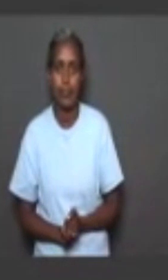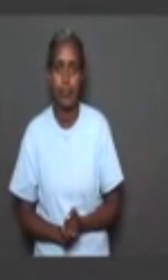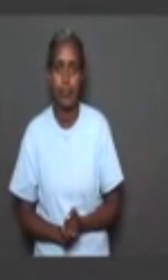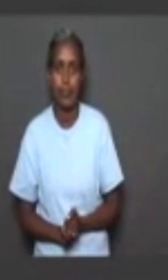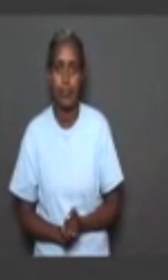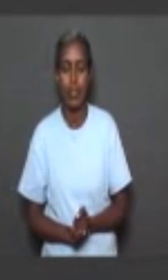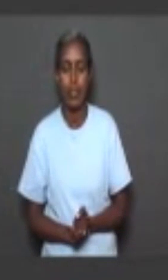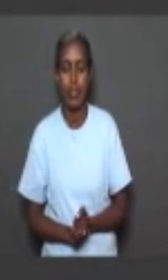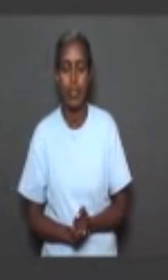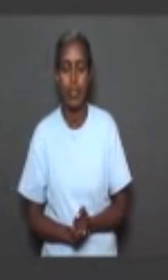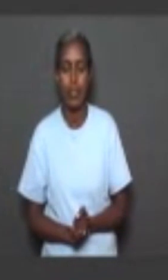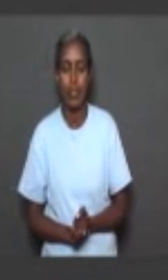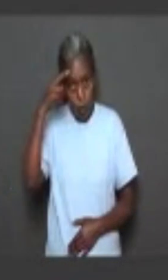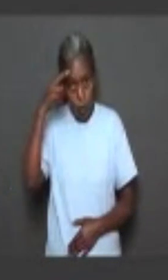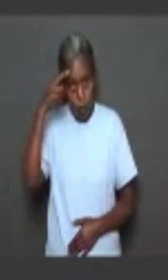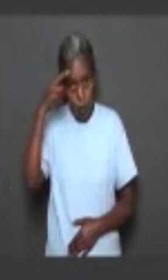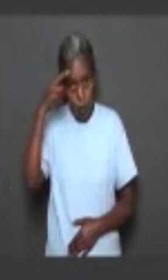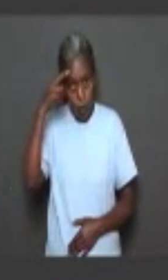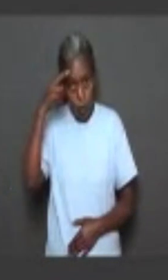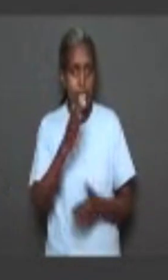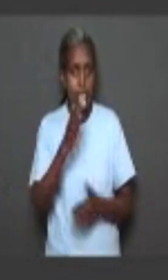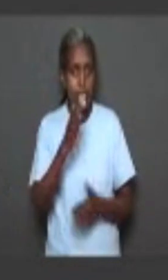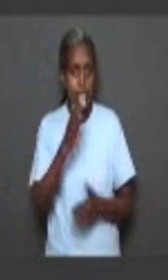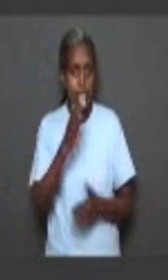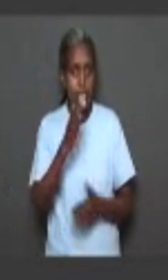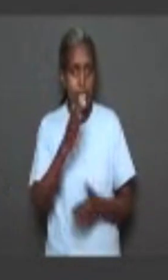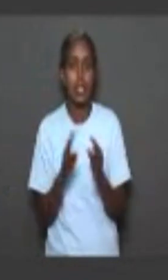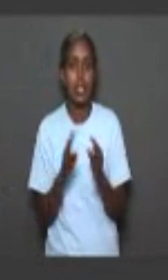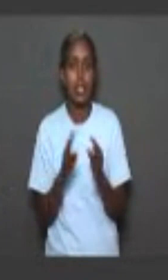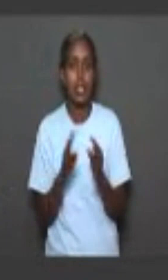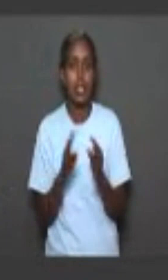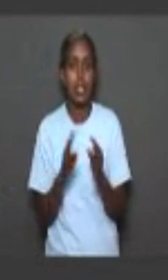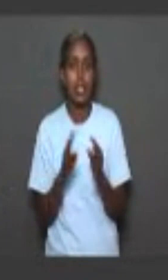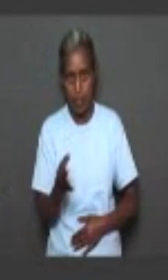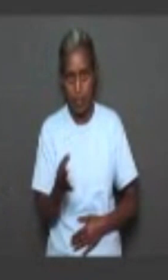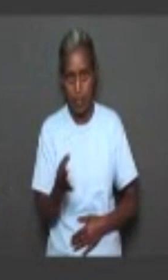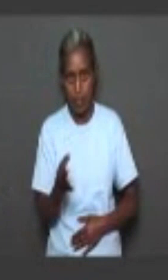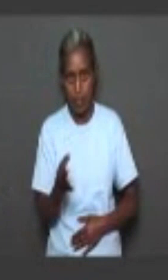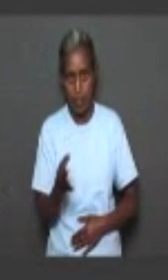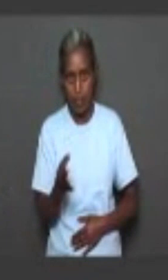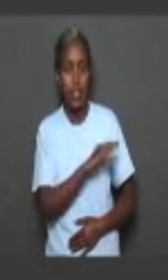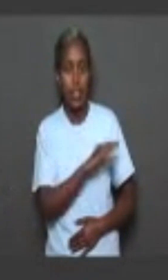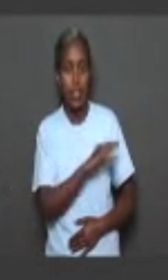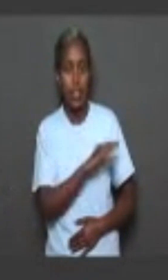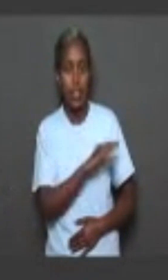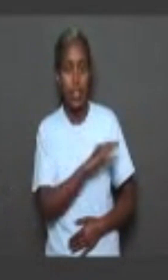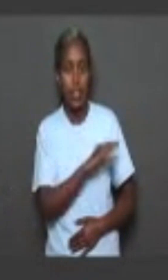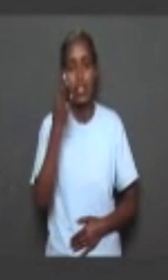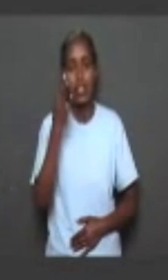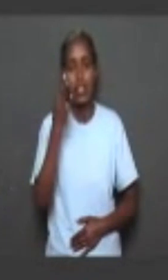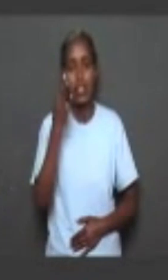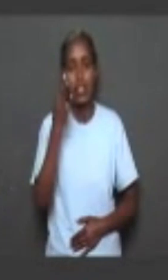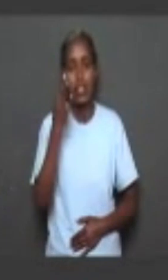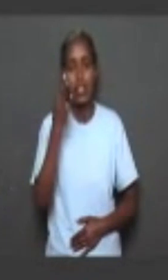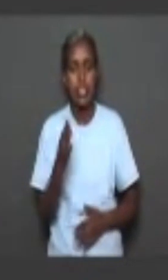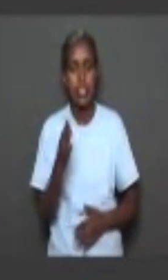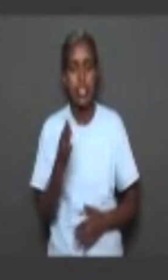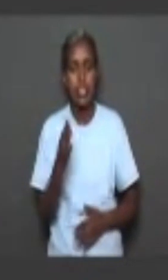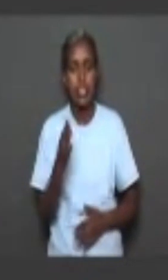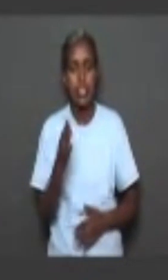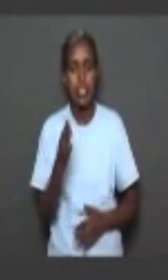Because E is the subset of F, and F is the subset